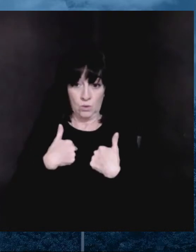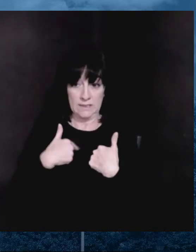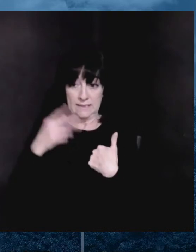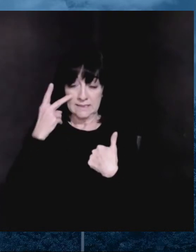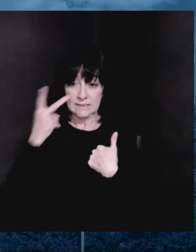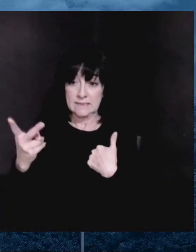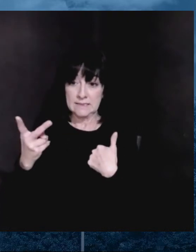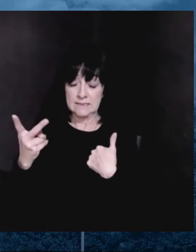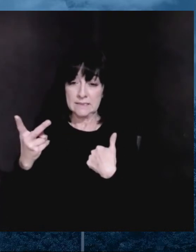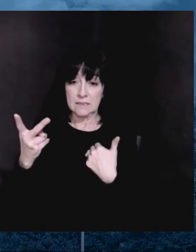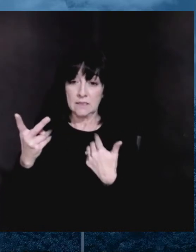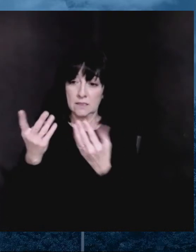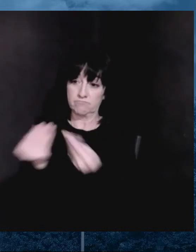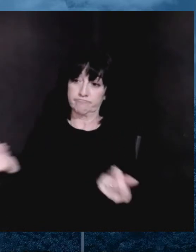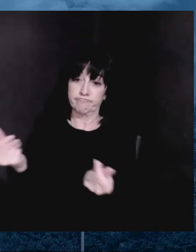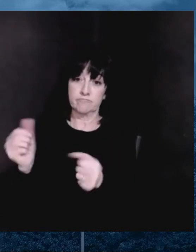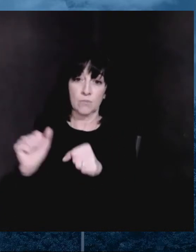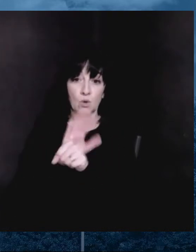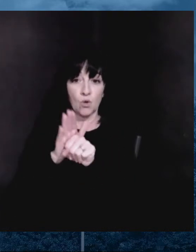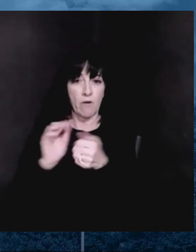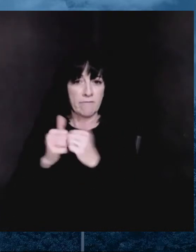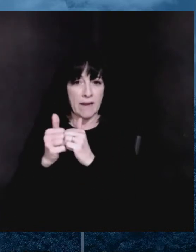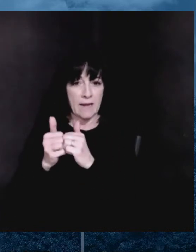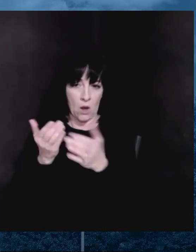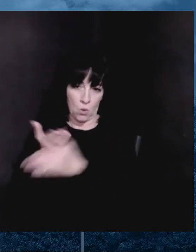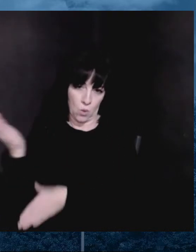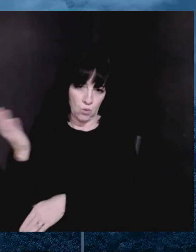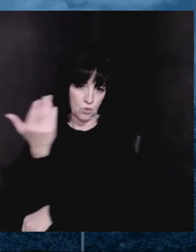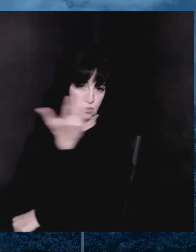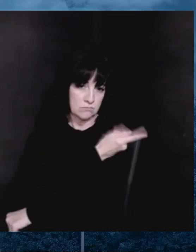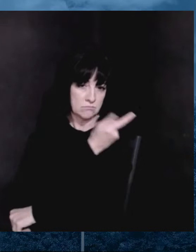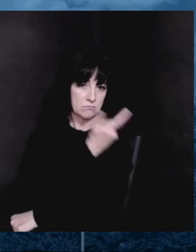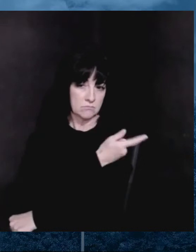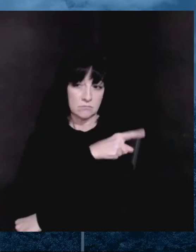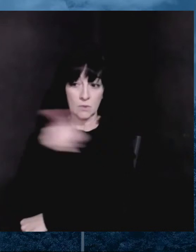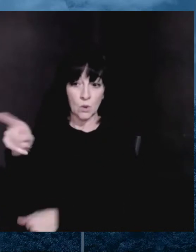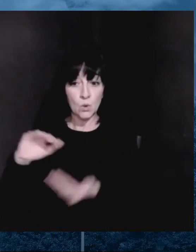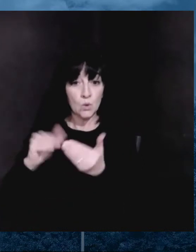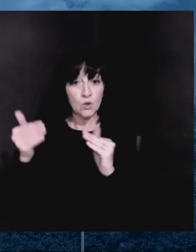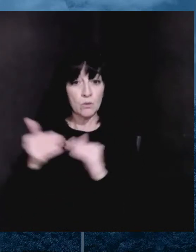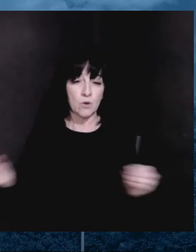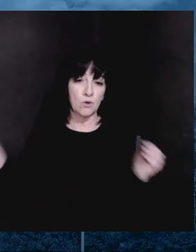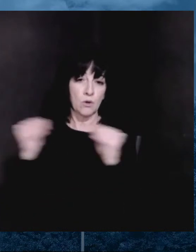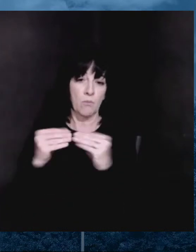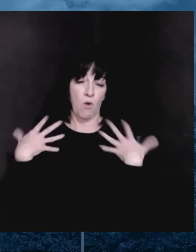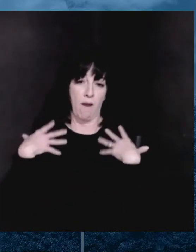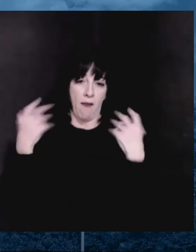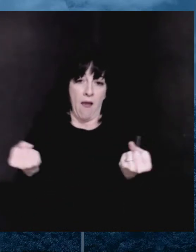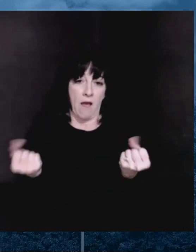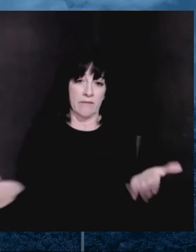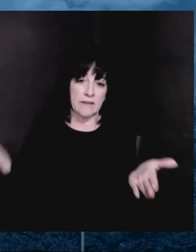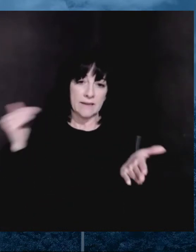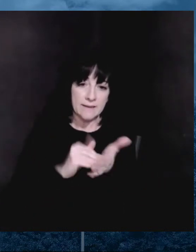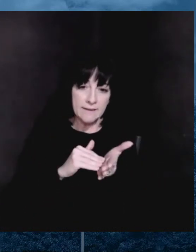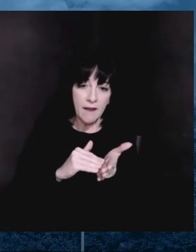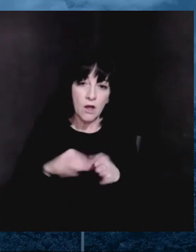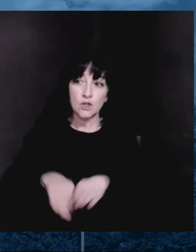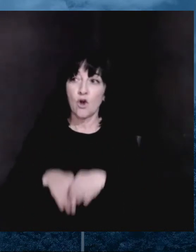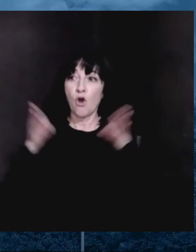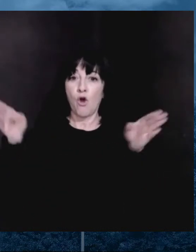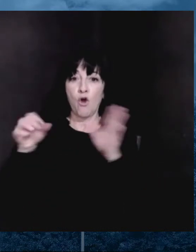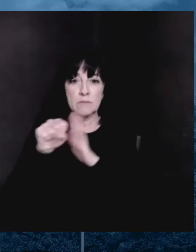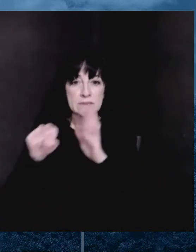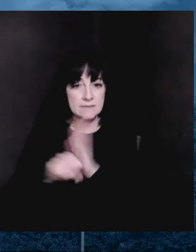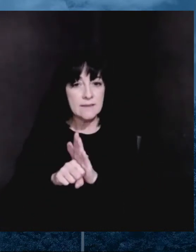tunnel. It's a way to make our community healthy. So that we can get our economy back moving at full bore again and get